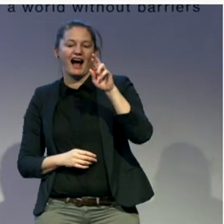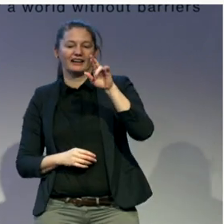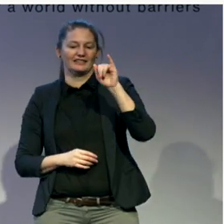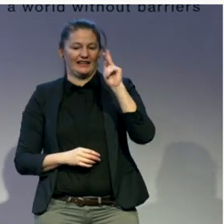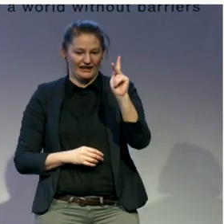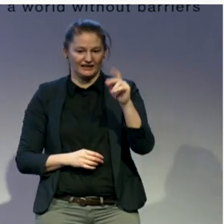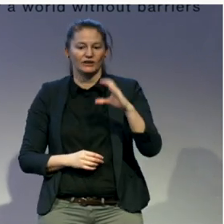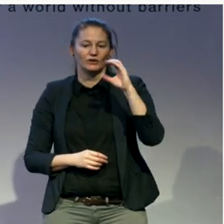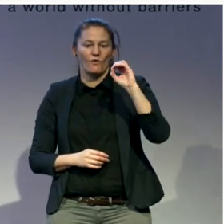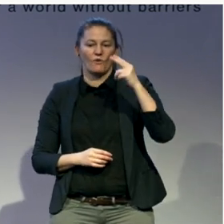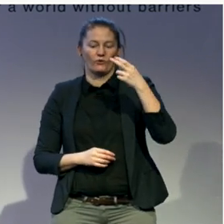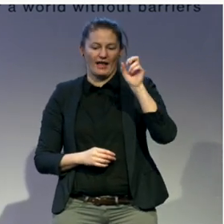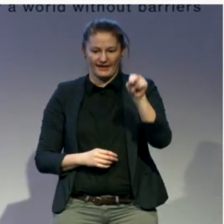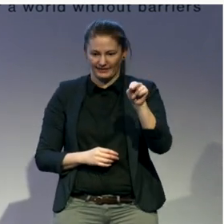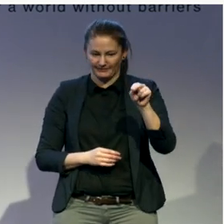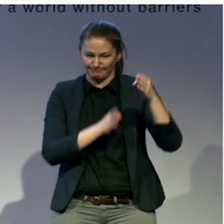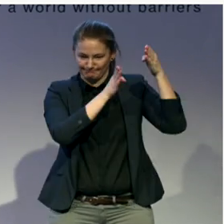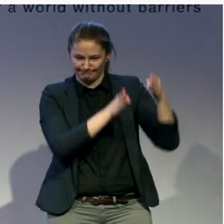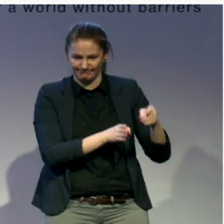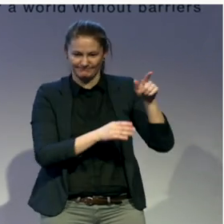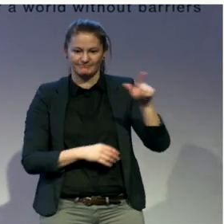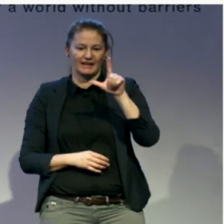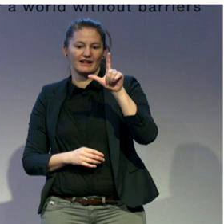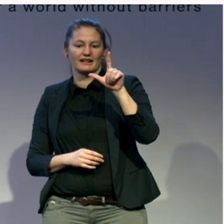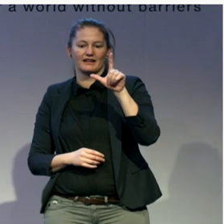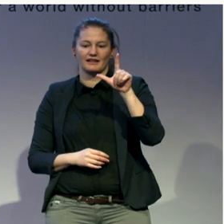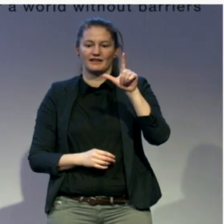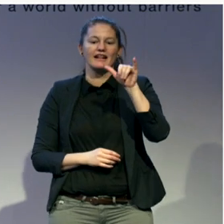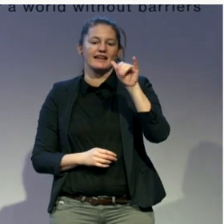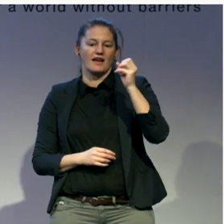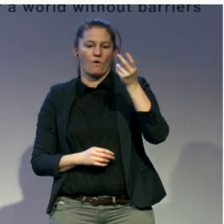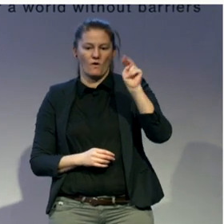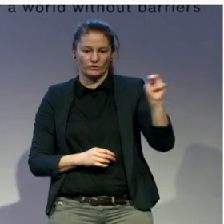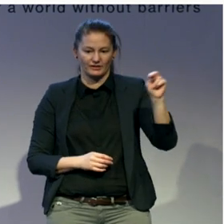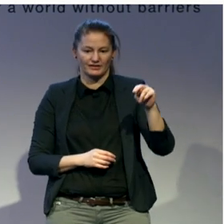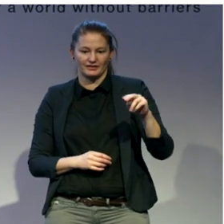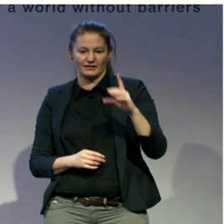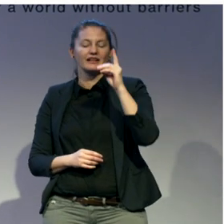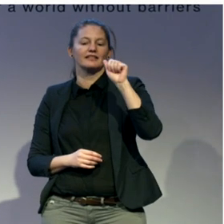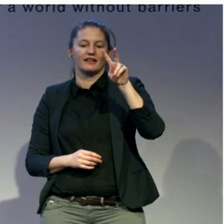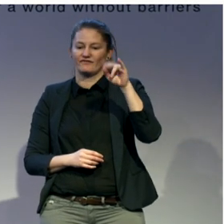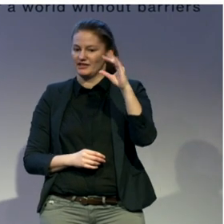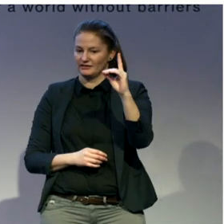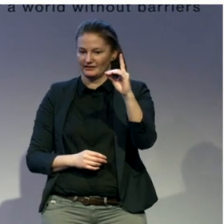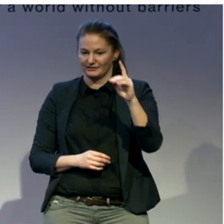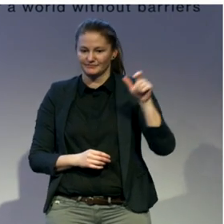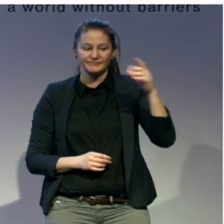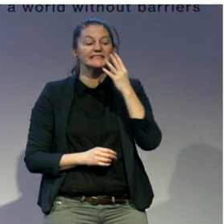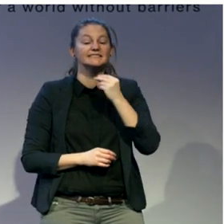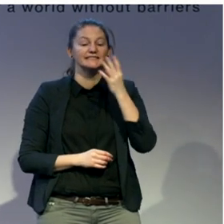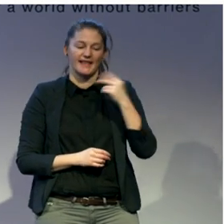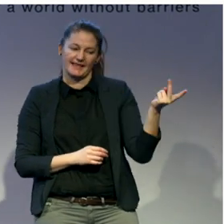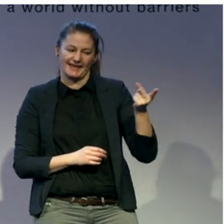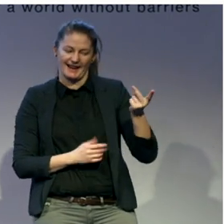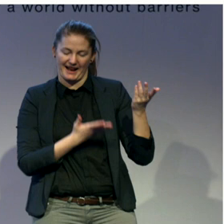the Israeli Mental Health Association. Good afternoon to you all. My name is Arik Cohen. And